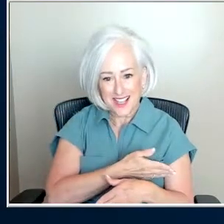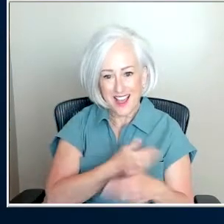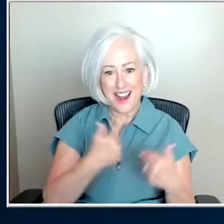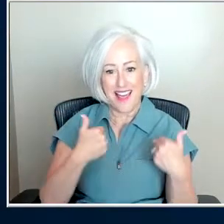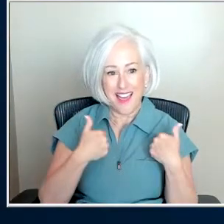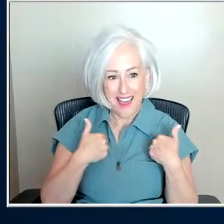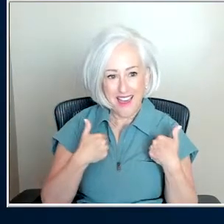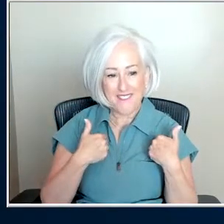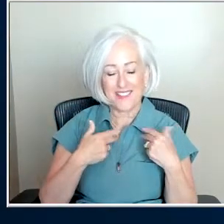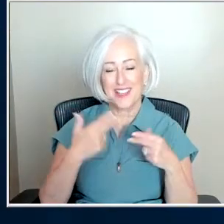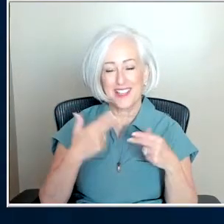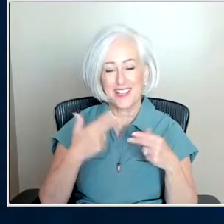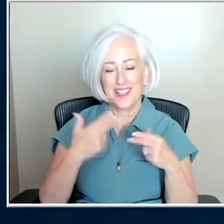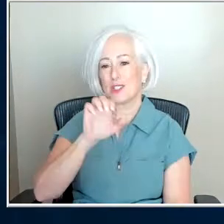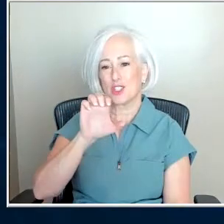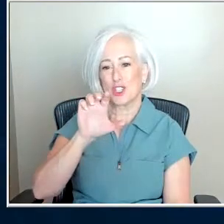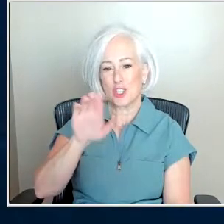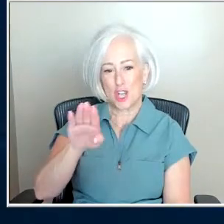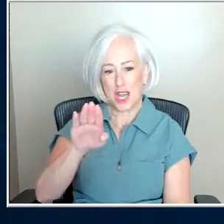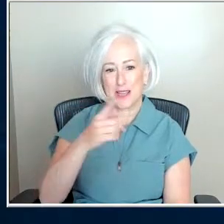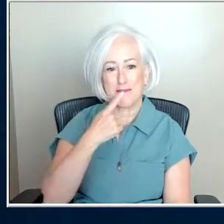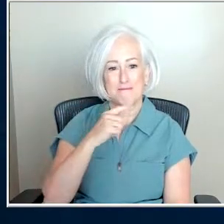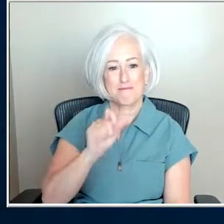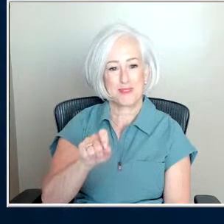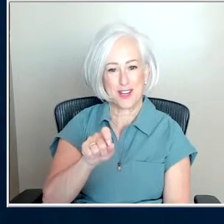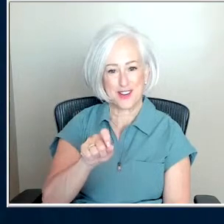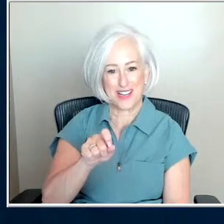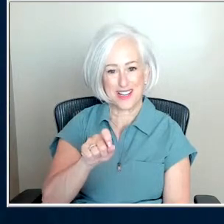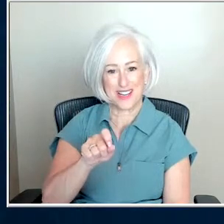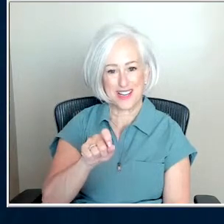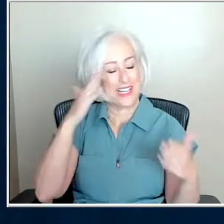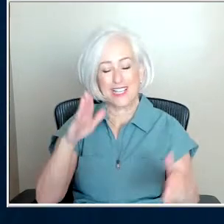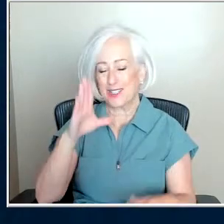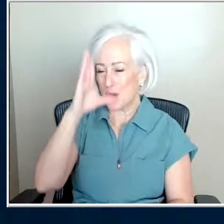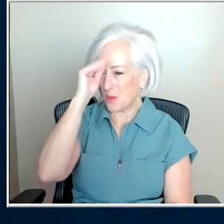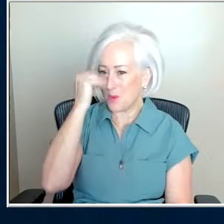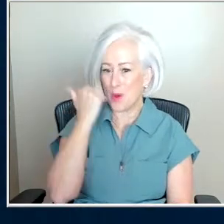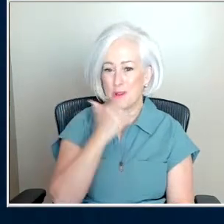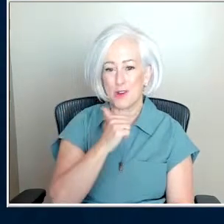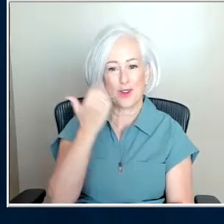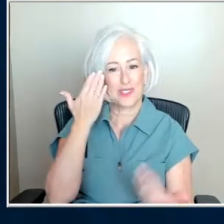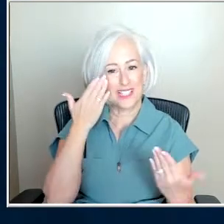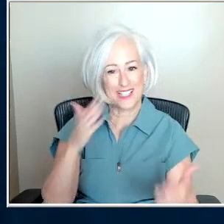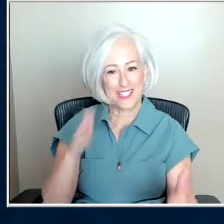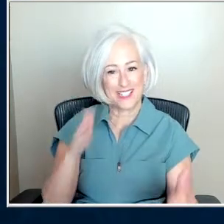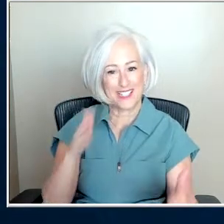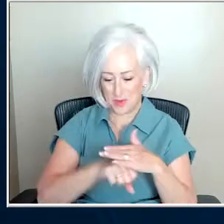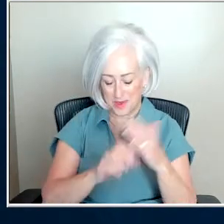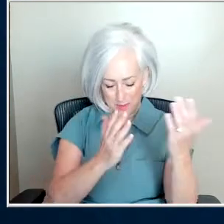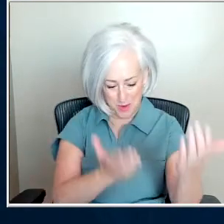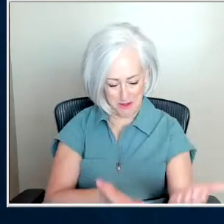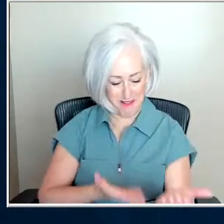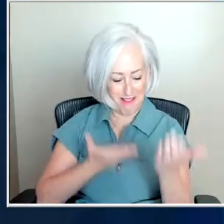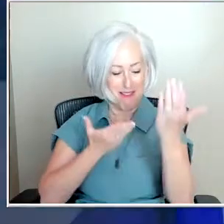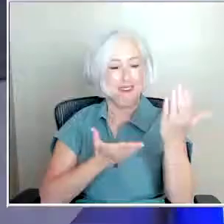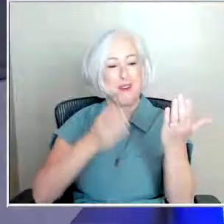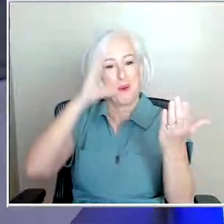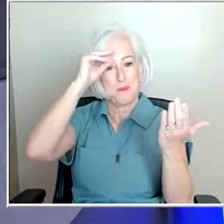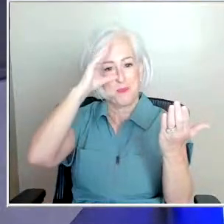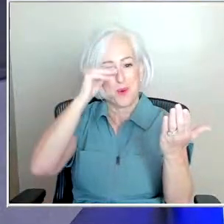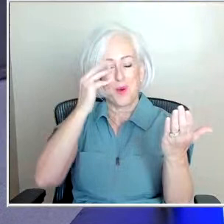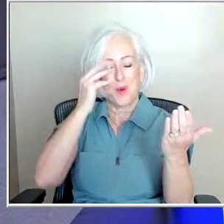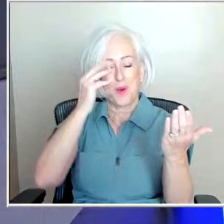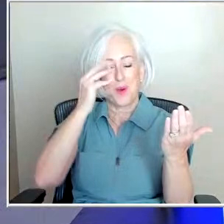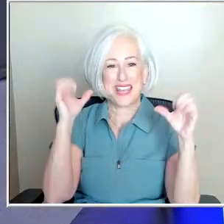the gender. So at Jacob's birth, it was amazing. It was to know that to be. And what's that like for you?